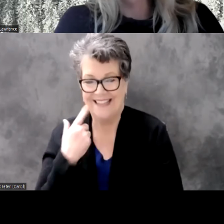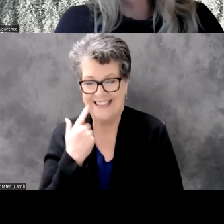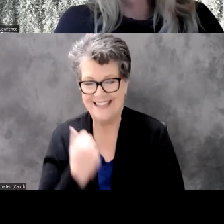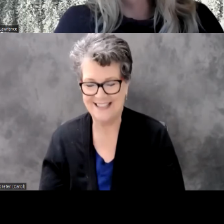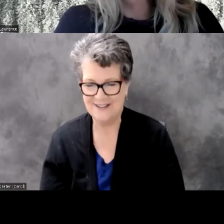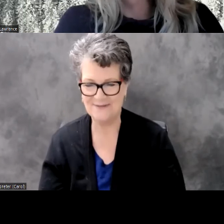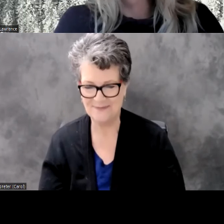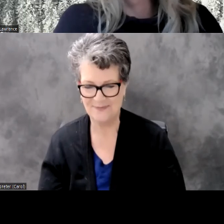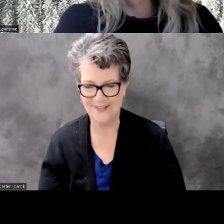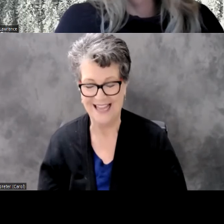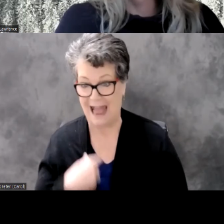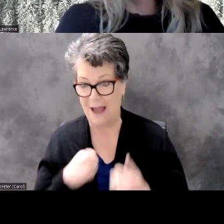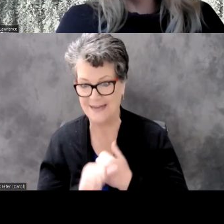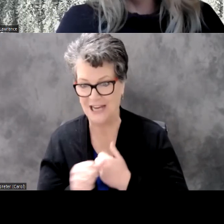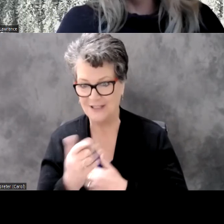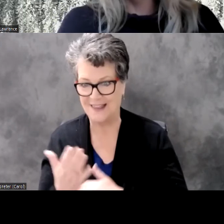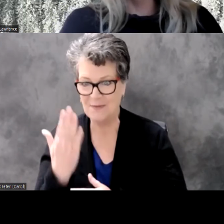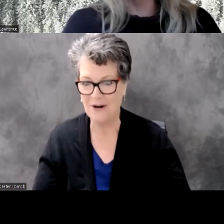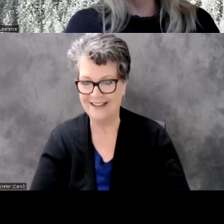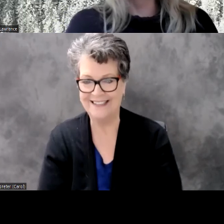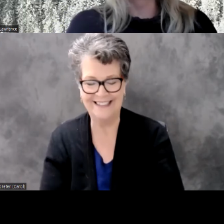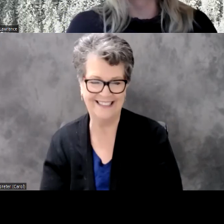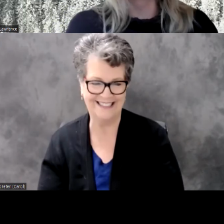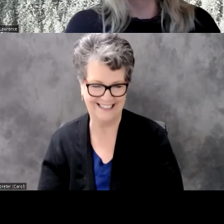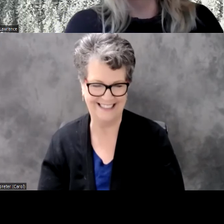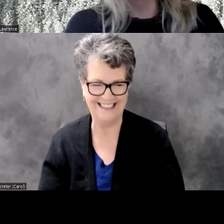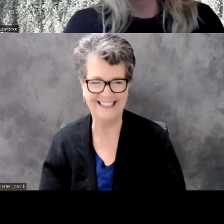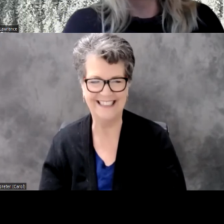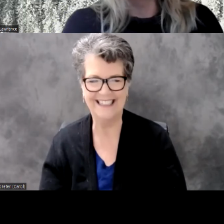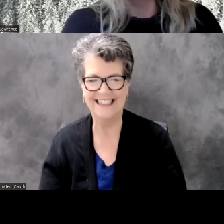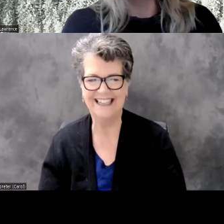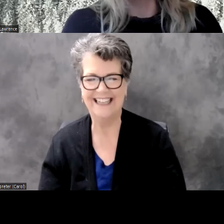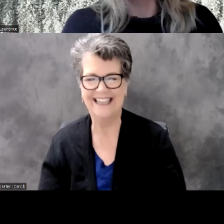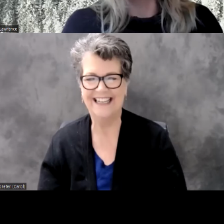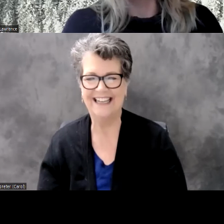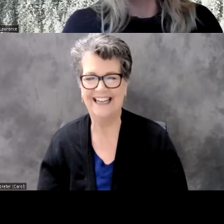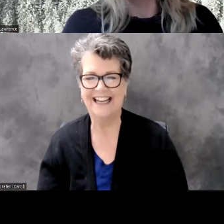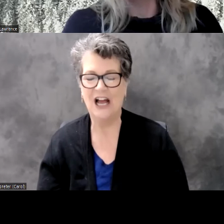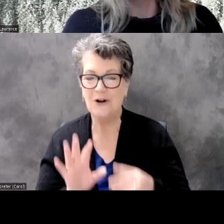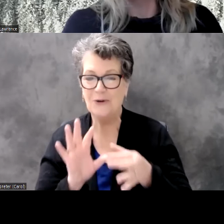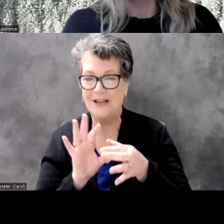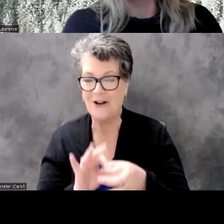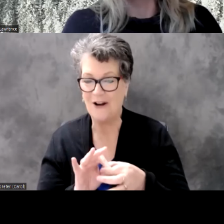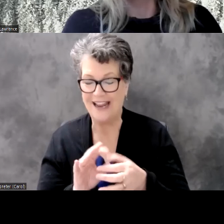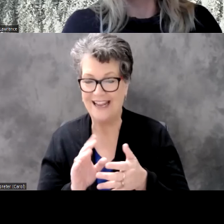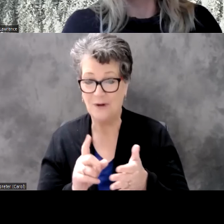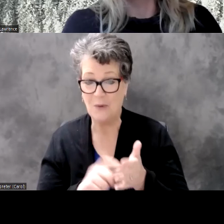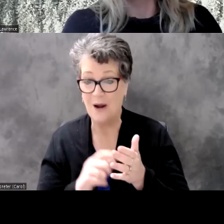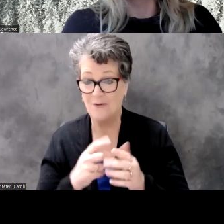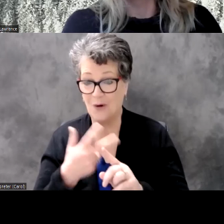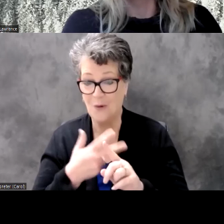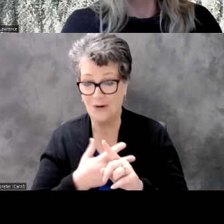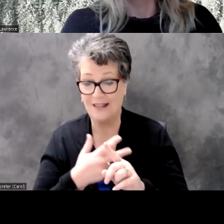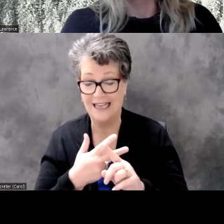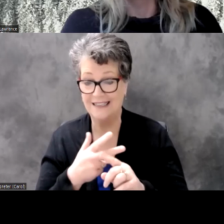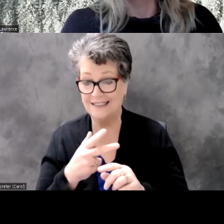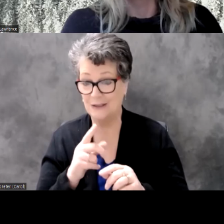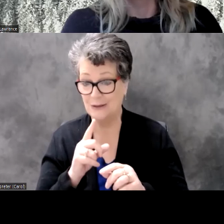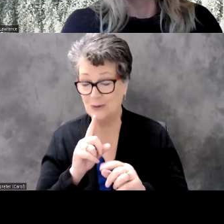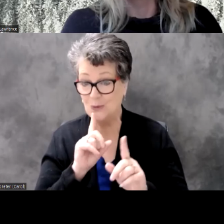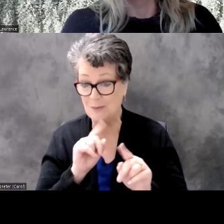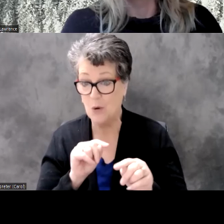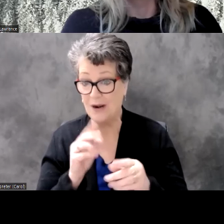I'm dangerous this morning regarding the thought of quarterly reporting. Again, I think it's and